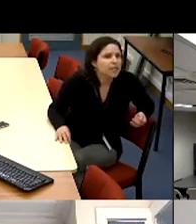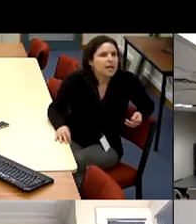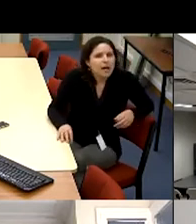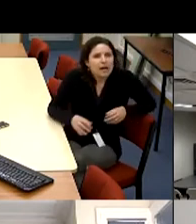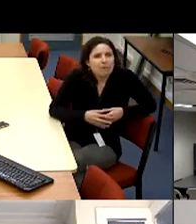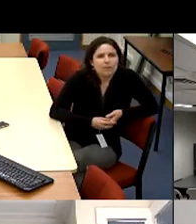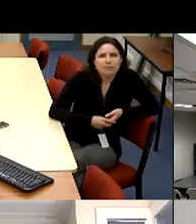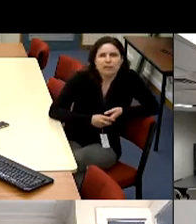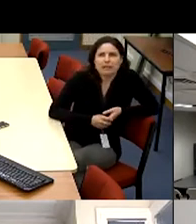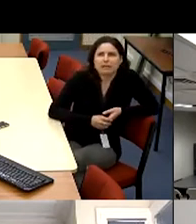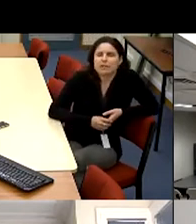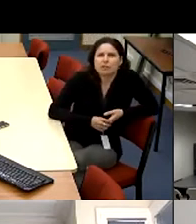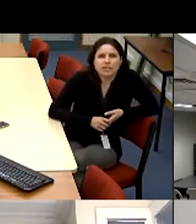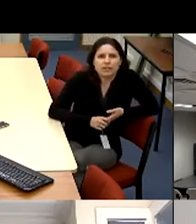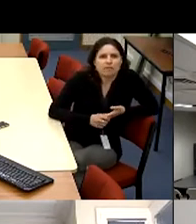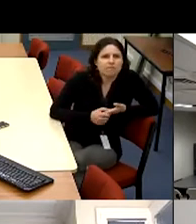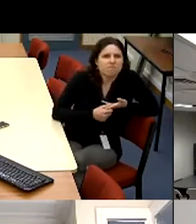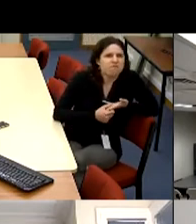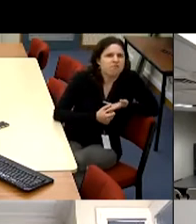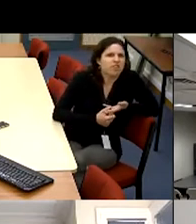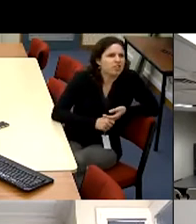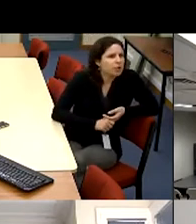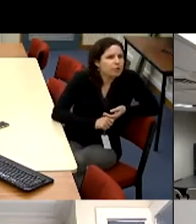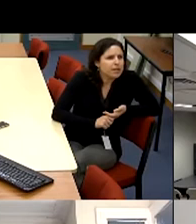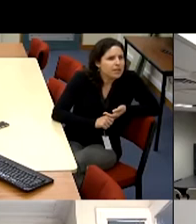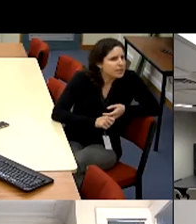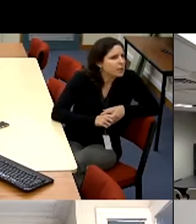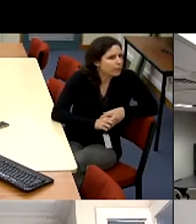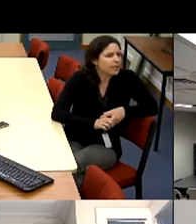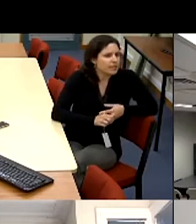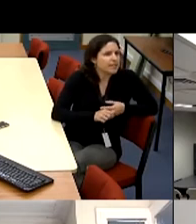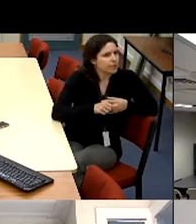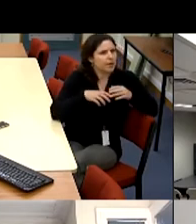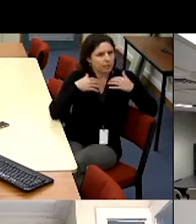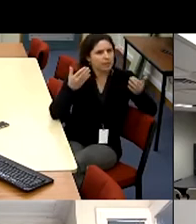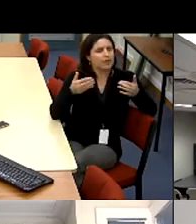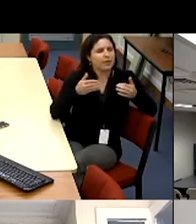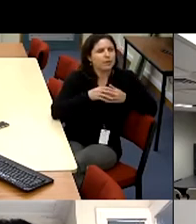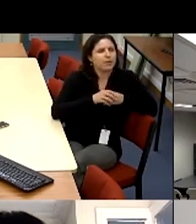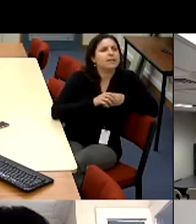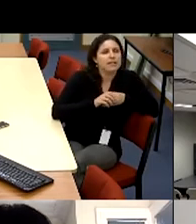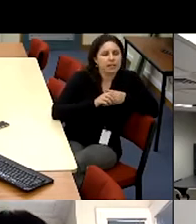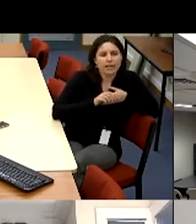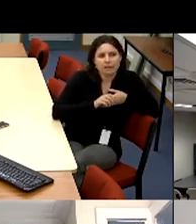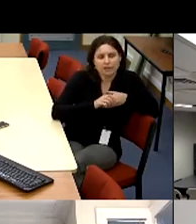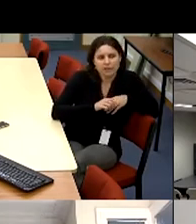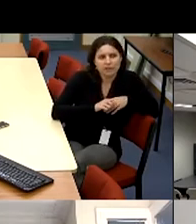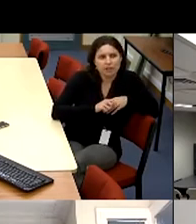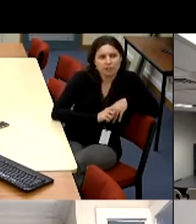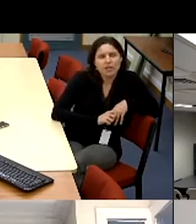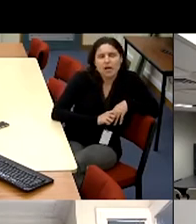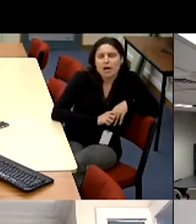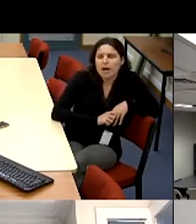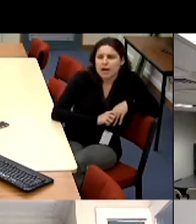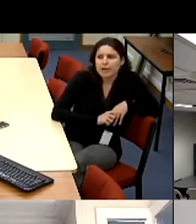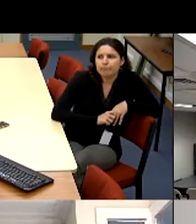children. Others had been in New Zealand for, you know, 2-3 years, so relatively new. They were, you know, they hadn't yet gained their